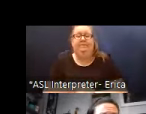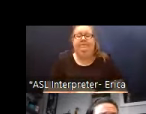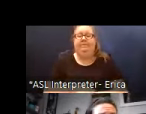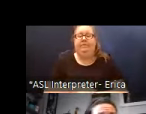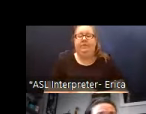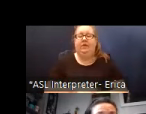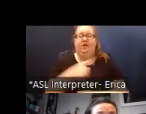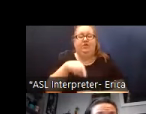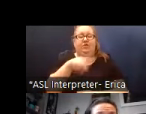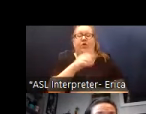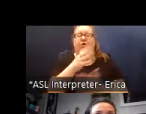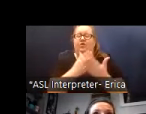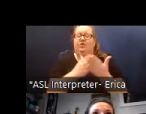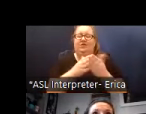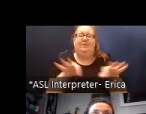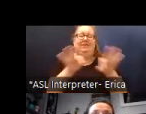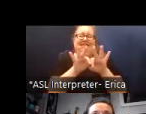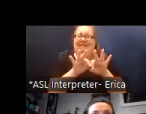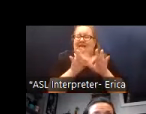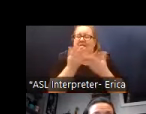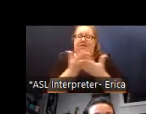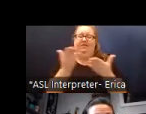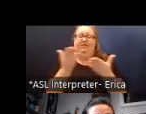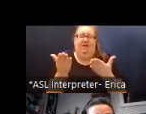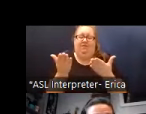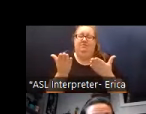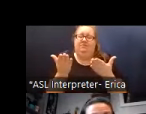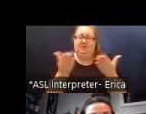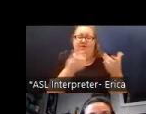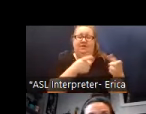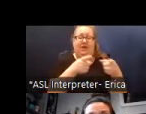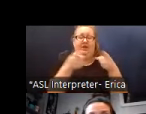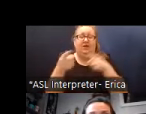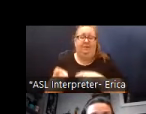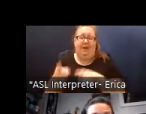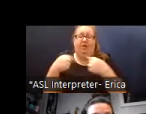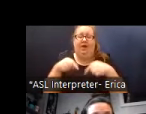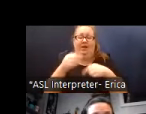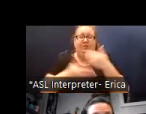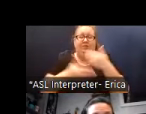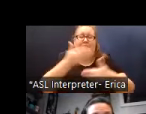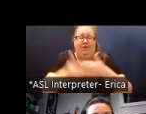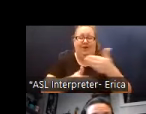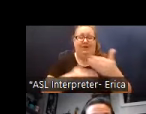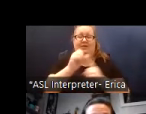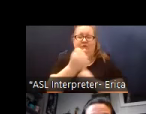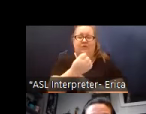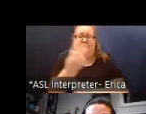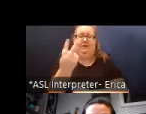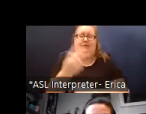So those are some of the key things that come out as we progress into scenario 2.